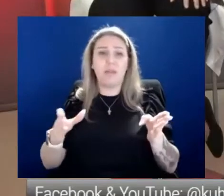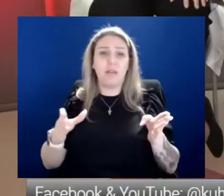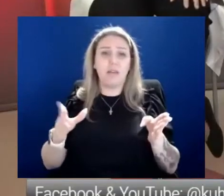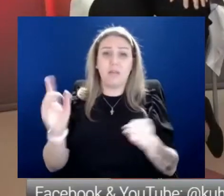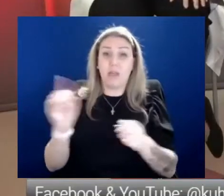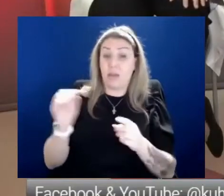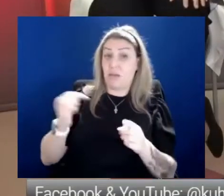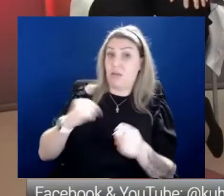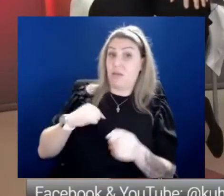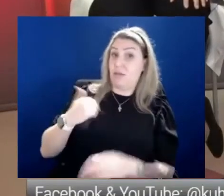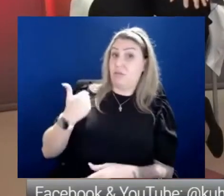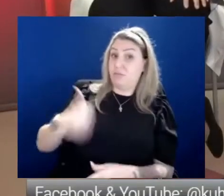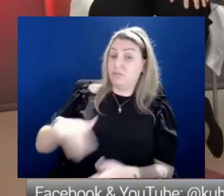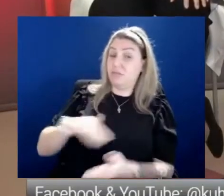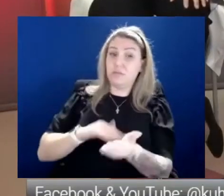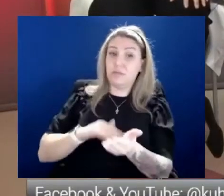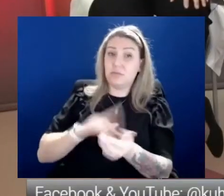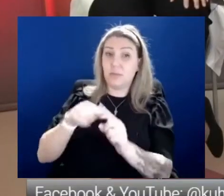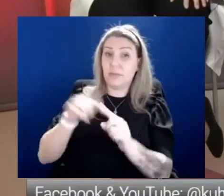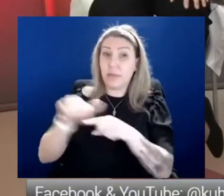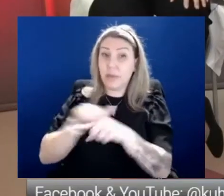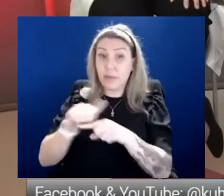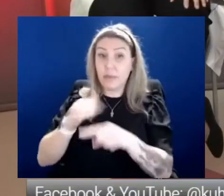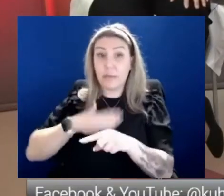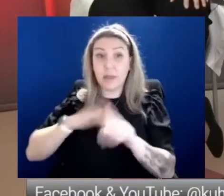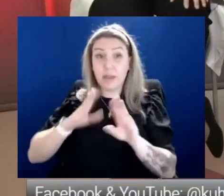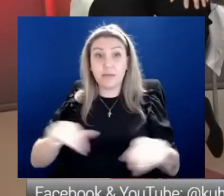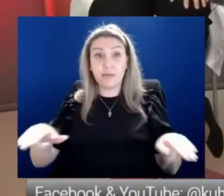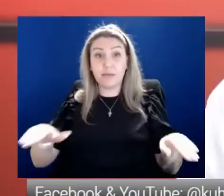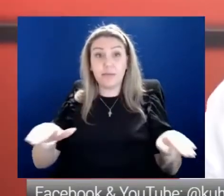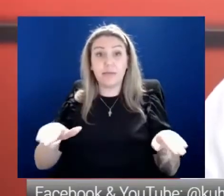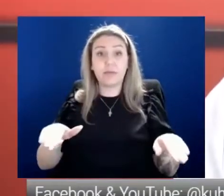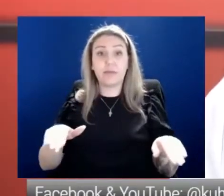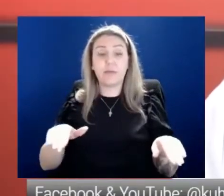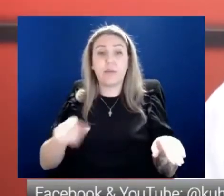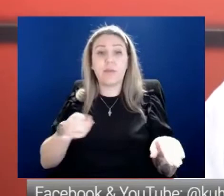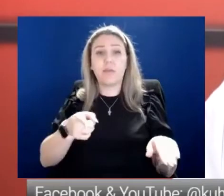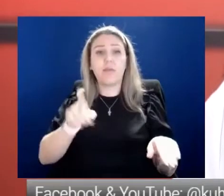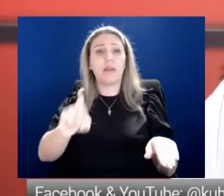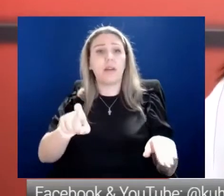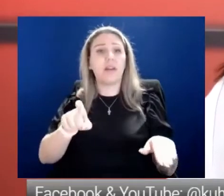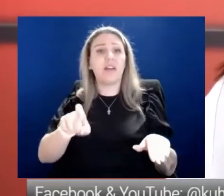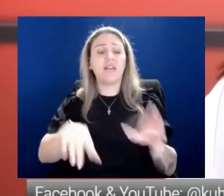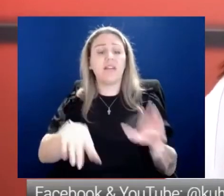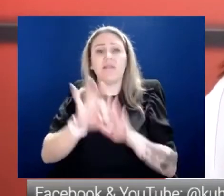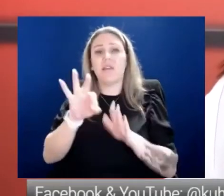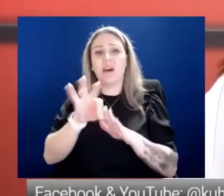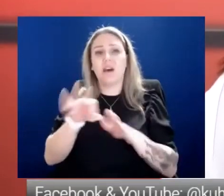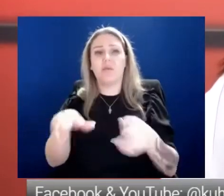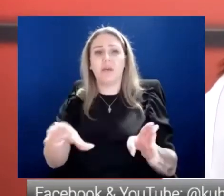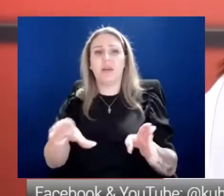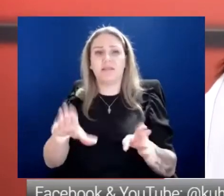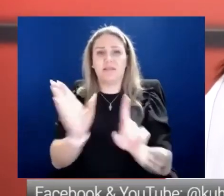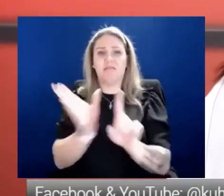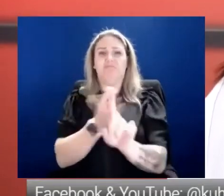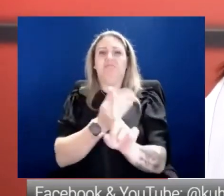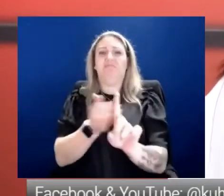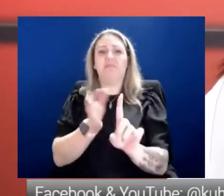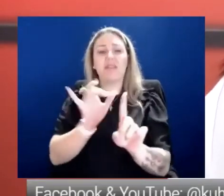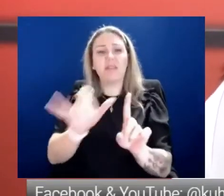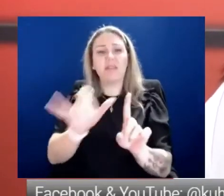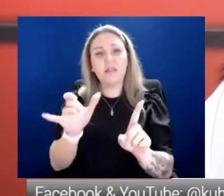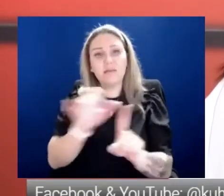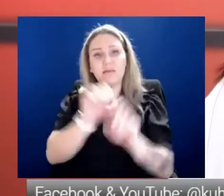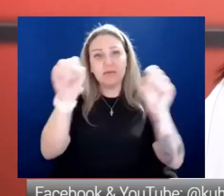I was a training doctor when I had my children, you have to find ways to manipulate the system, otherwise you can't finish your training on